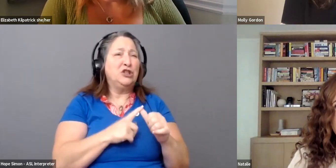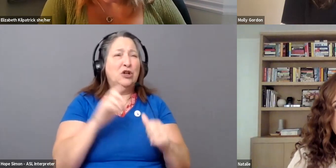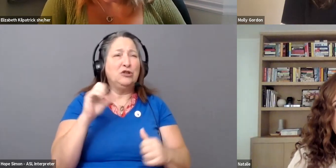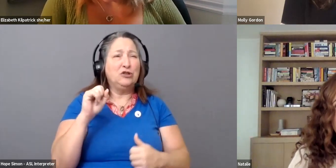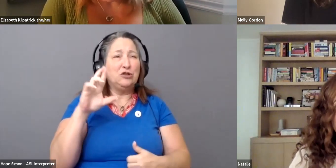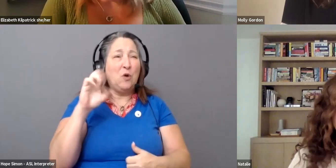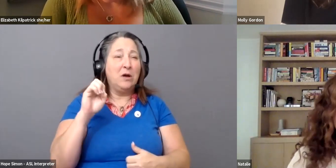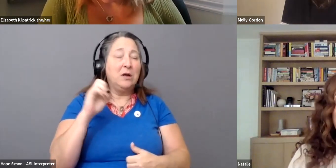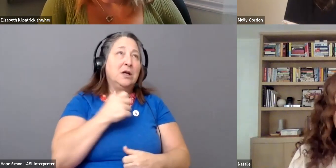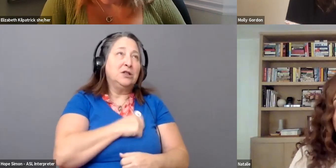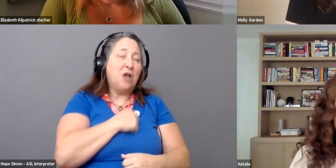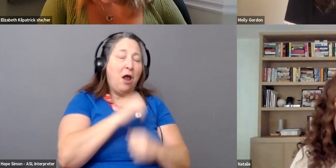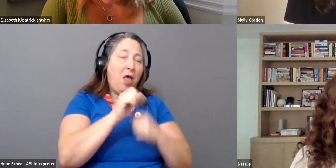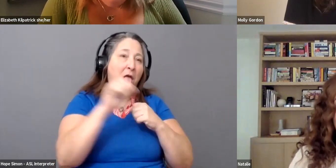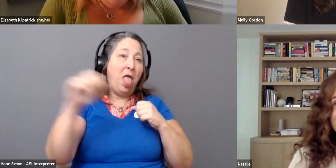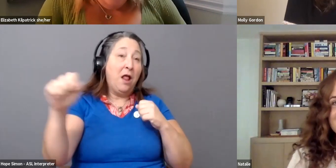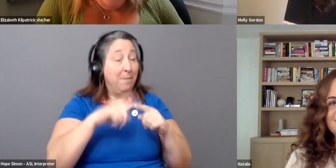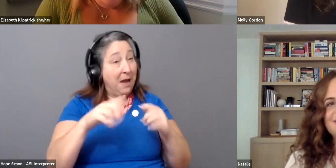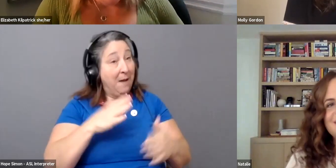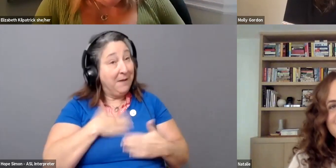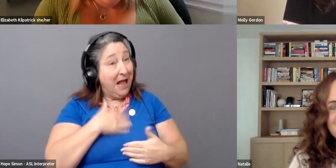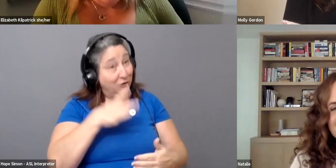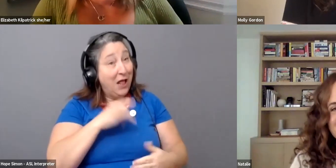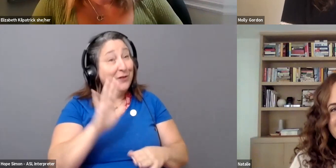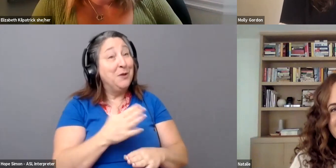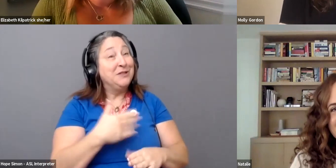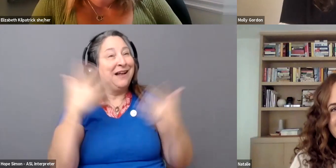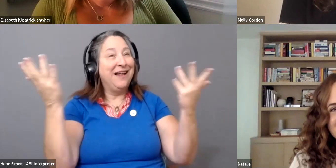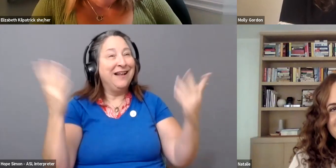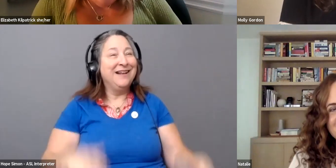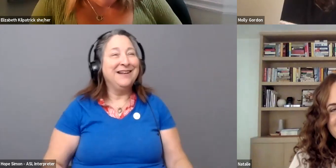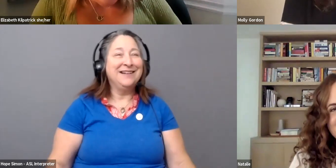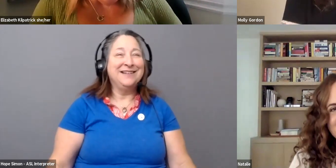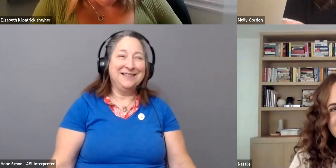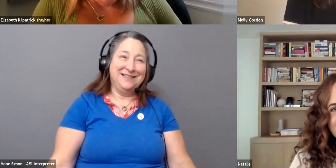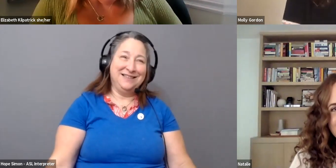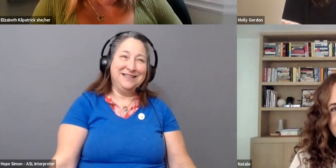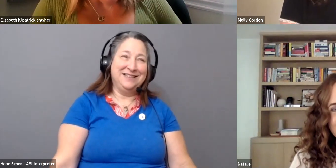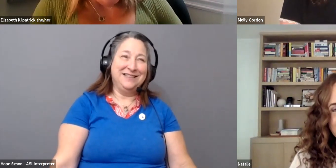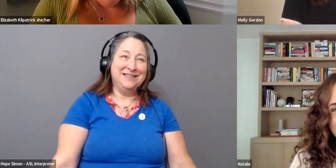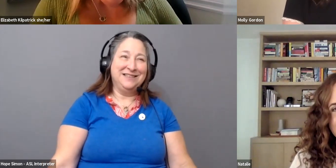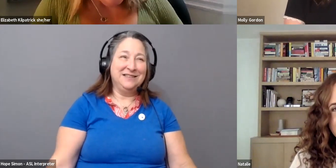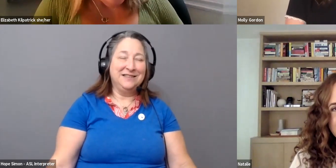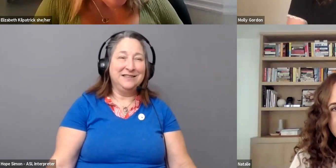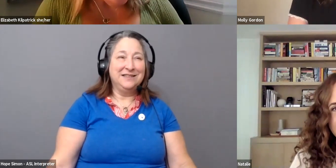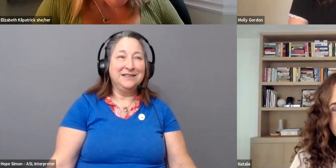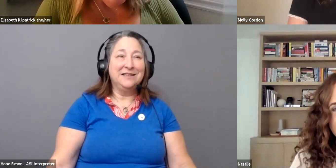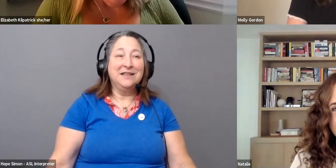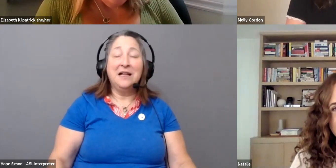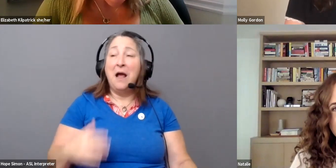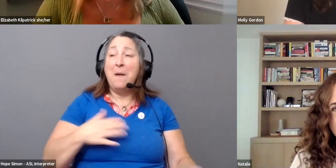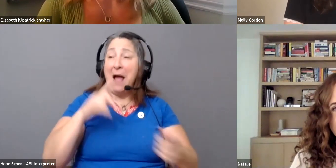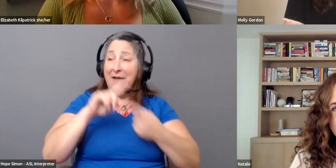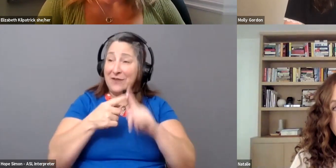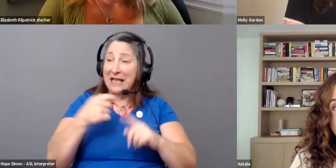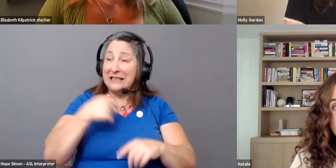long-winded, but I'm glad you like the music. And we have another one that says, oh, and also my friends and I noticed that